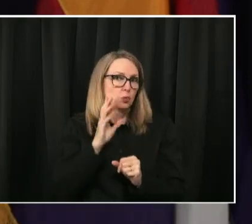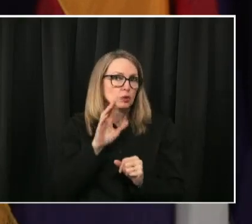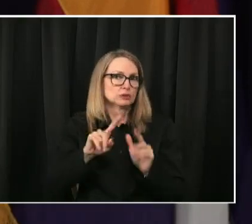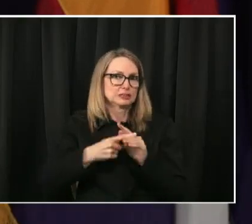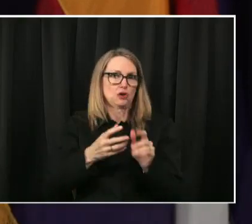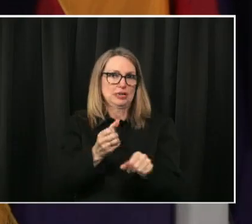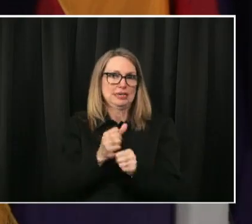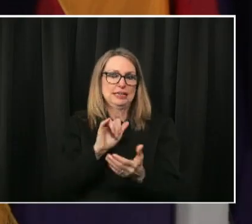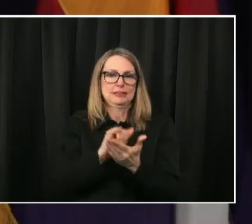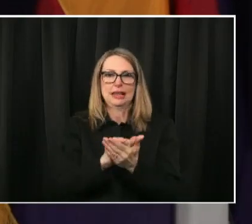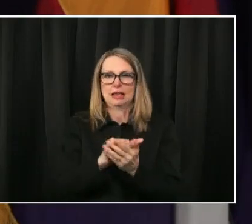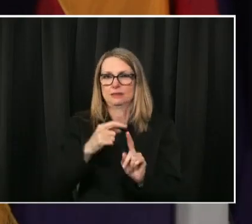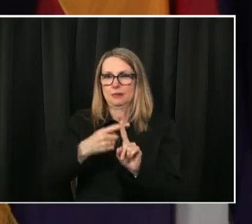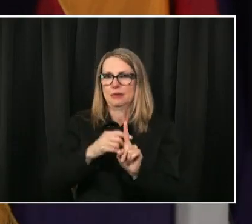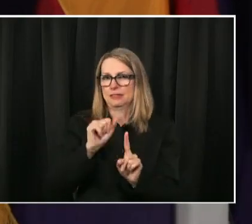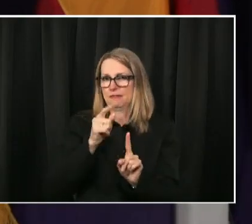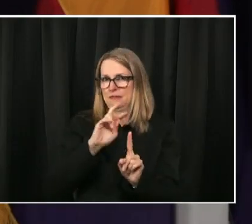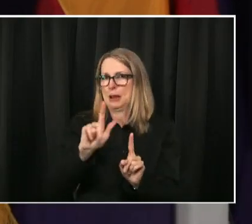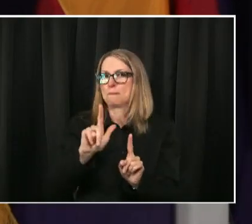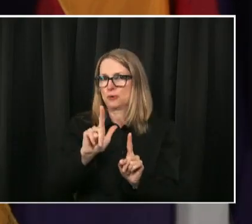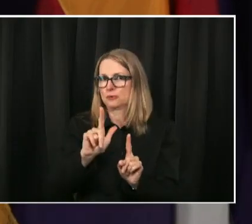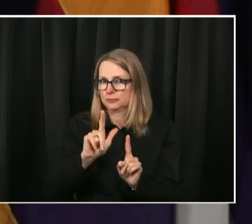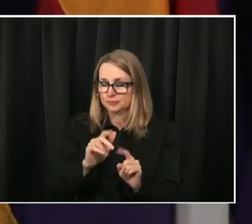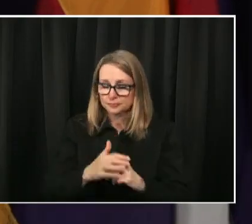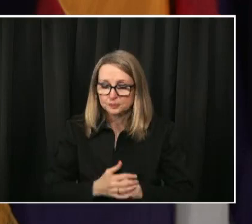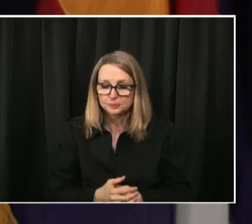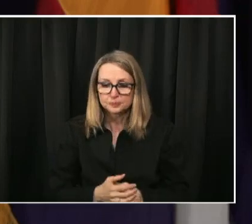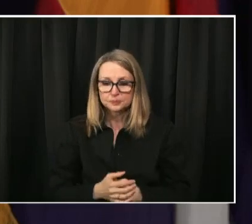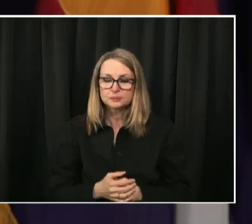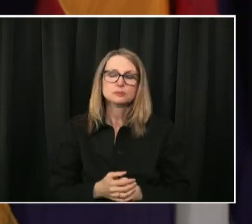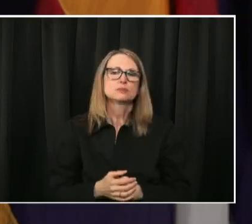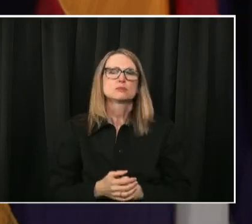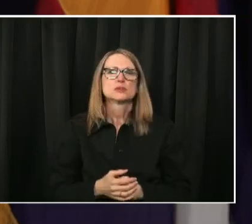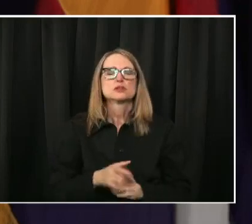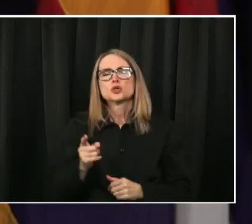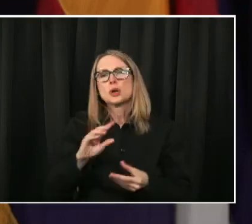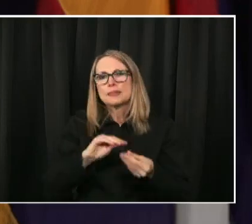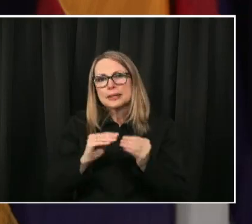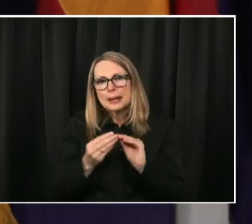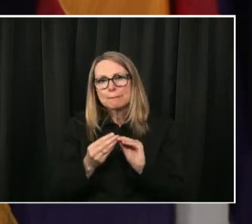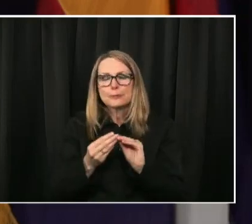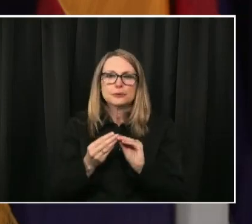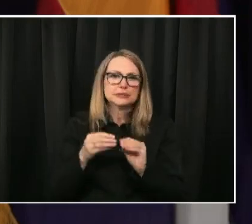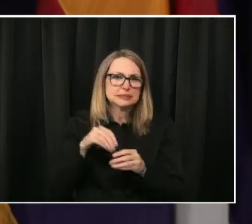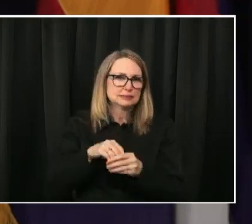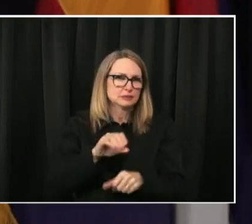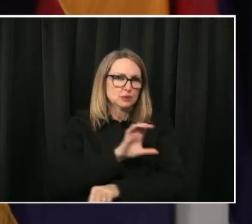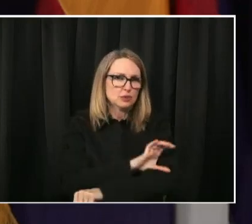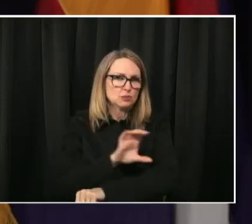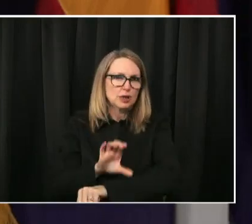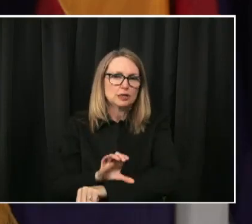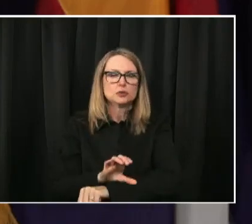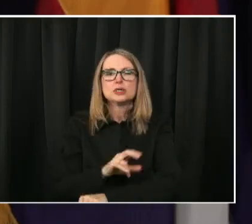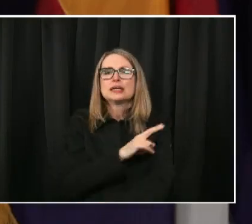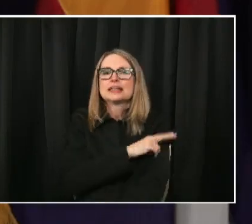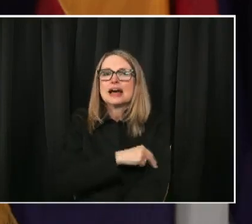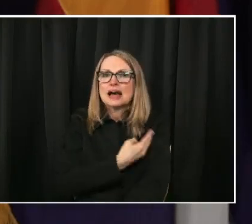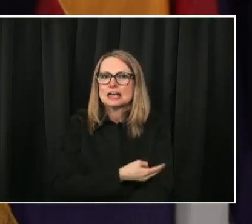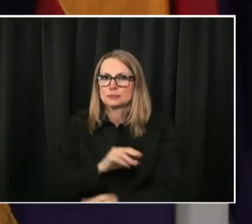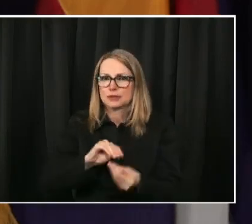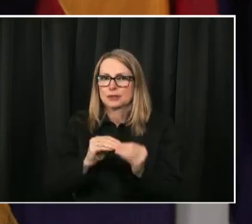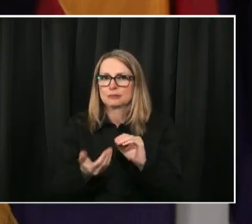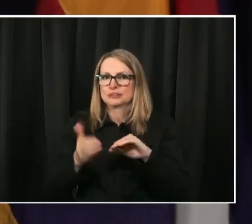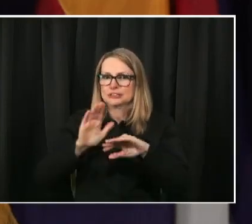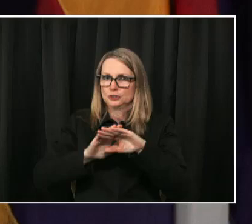get the vaccine. Briefly on the trends, hospitalizations went up again today. 13 more